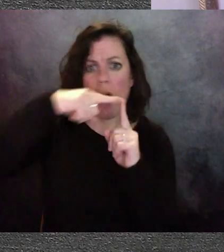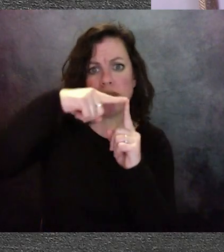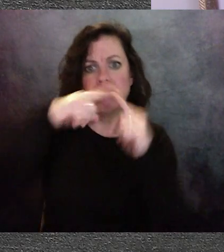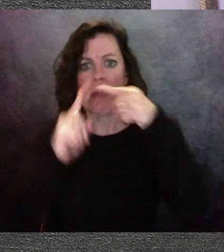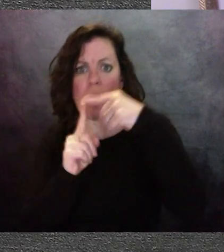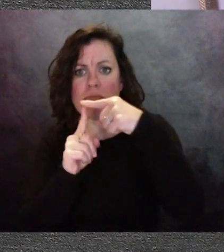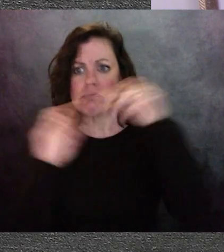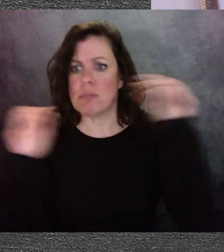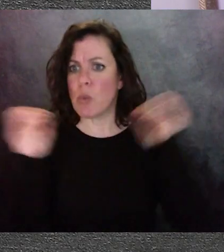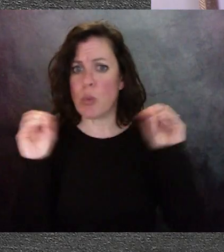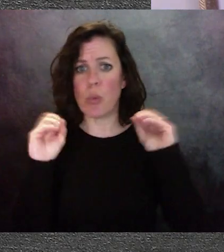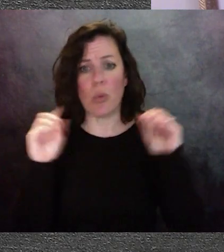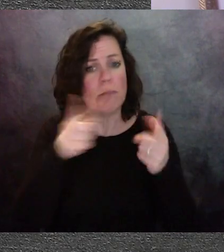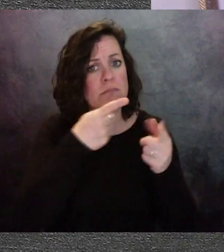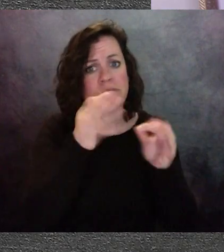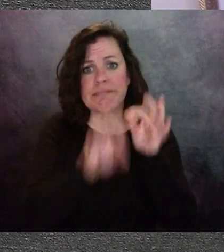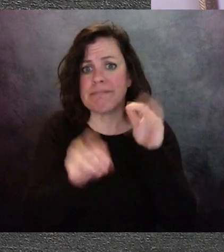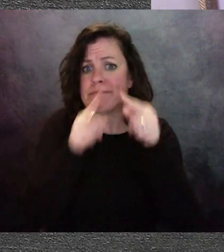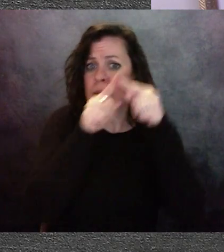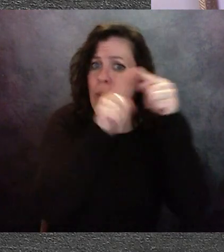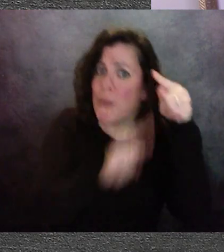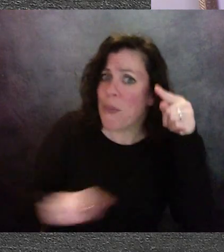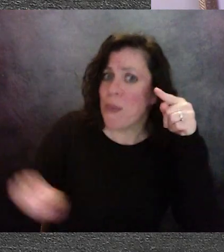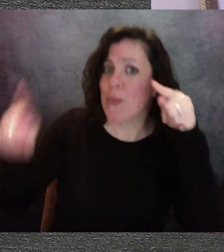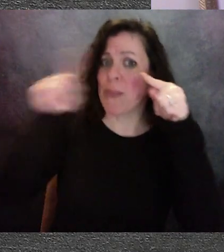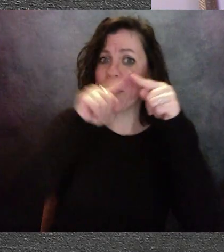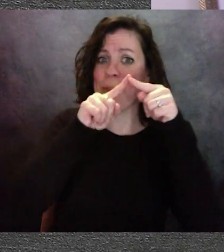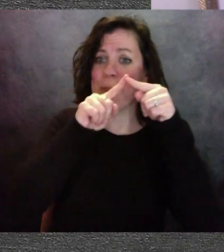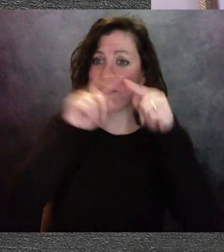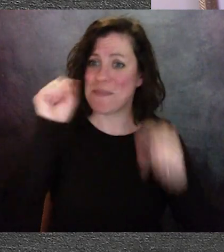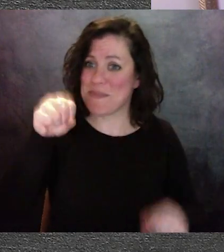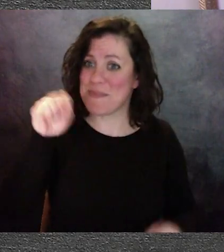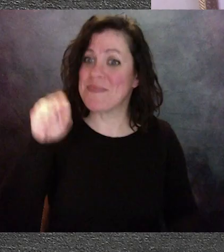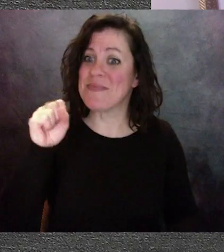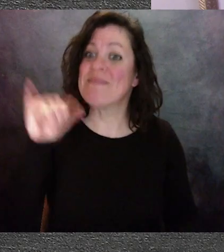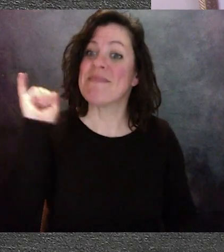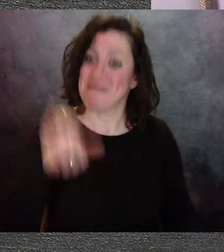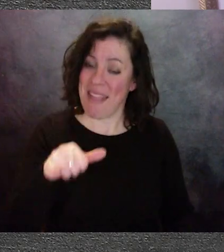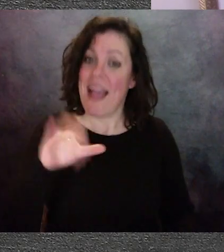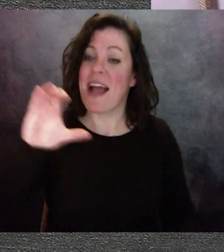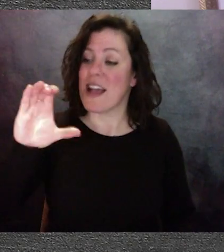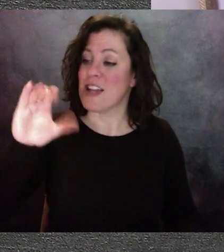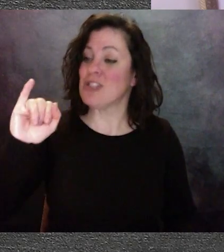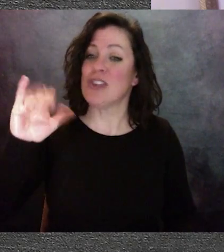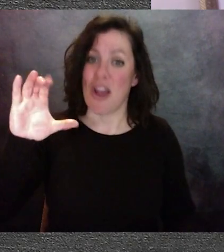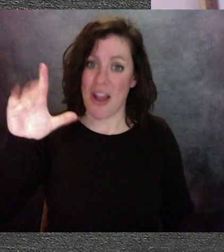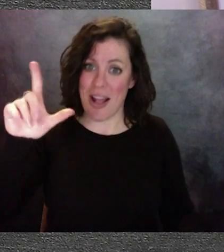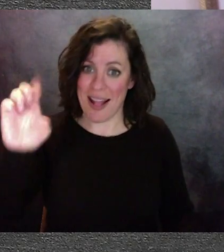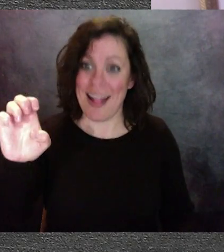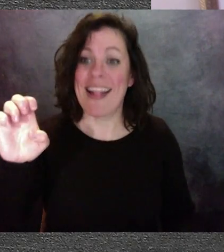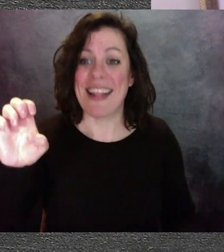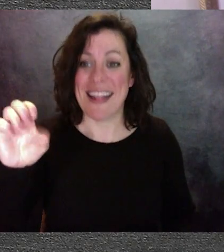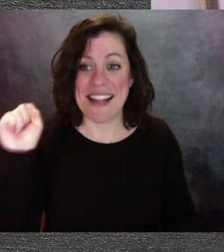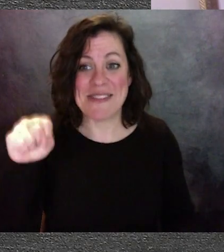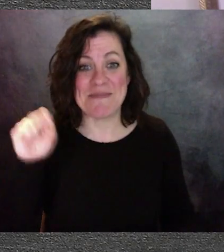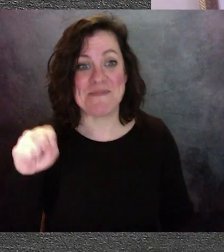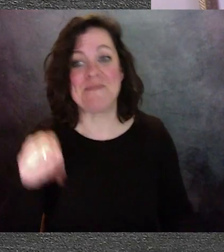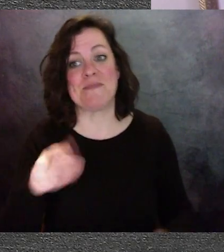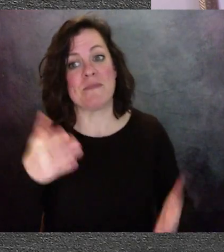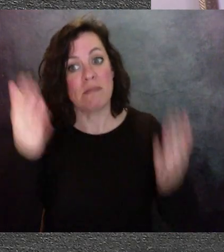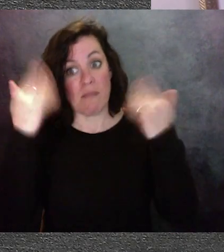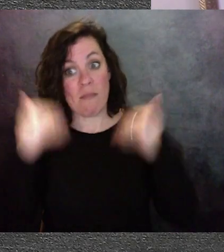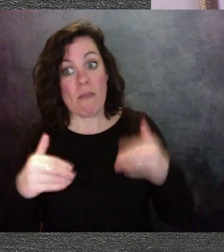and stop. It just keeps going. That's what makes a circle unique. How about this shape? Do you recognize